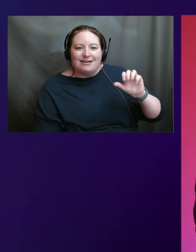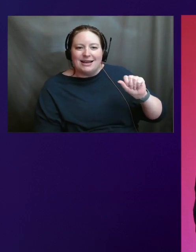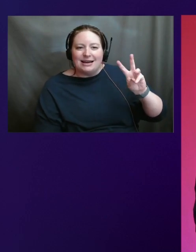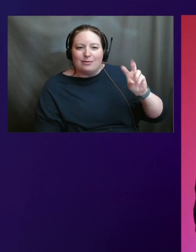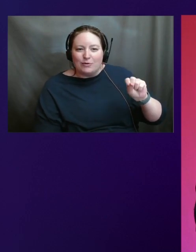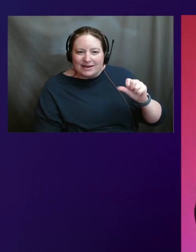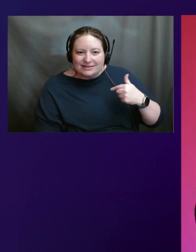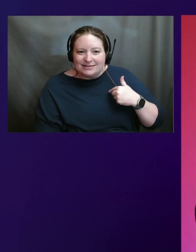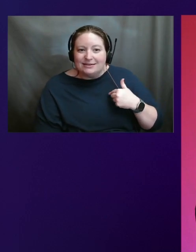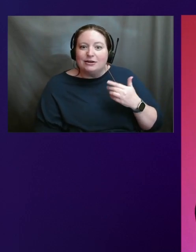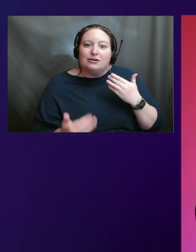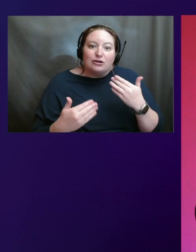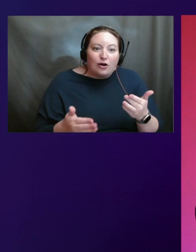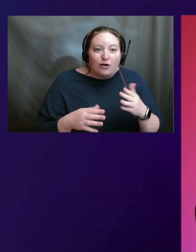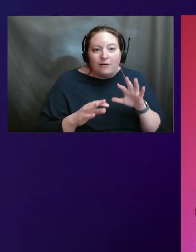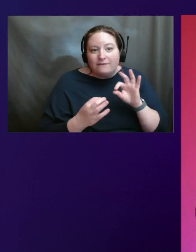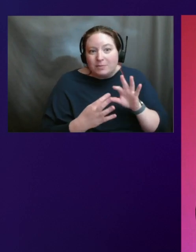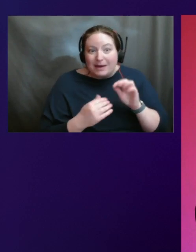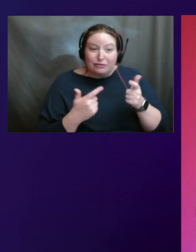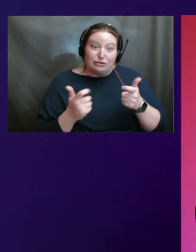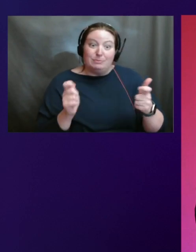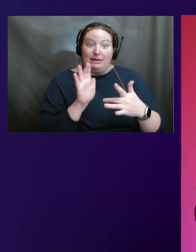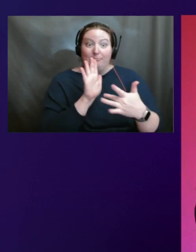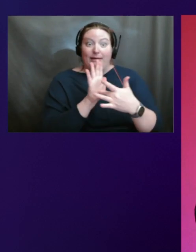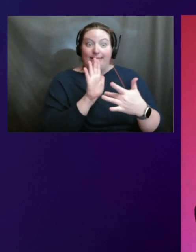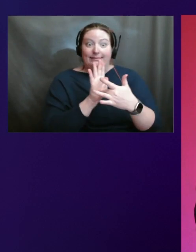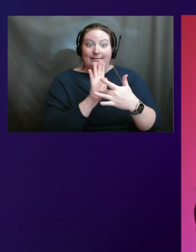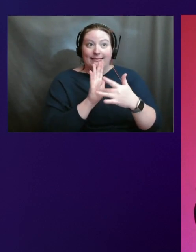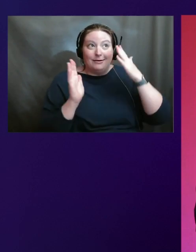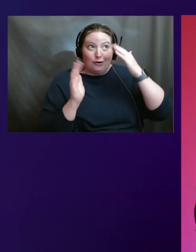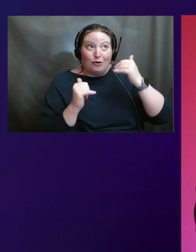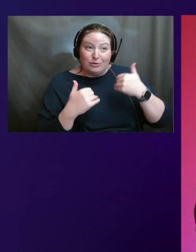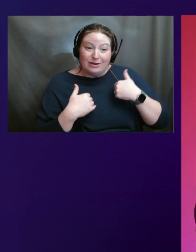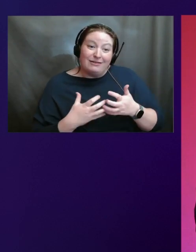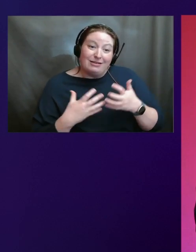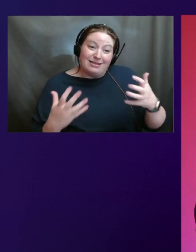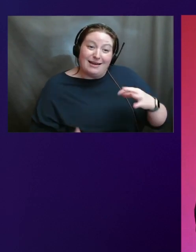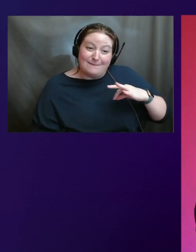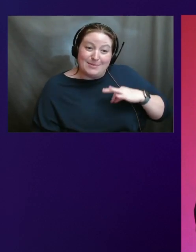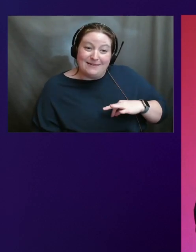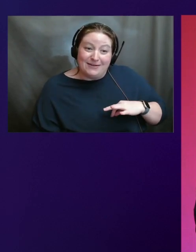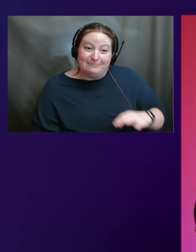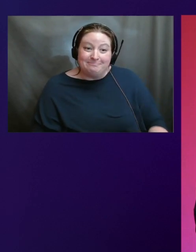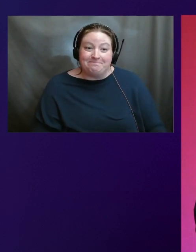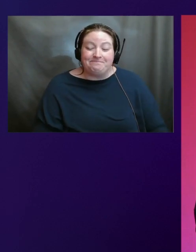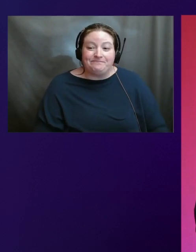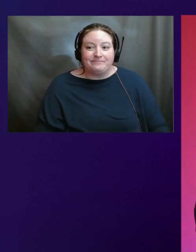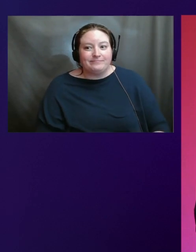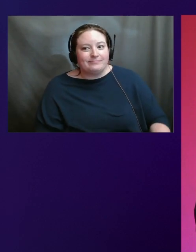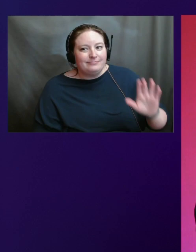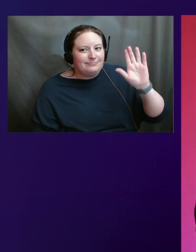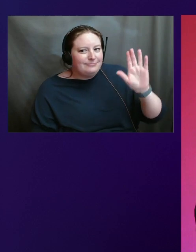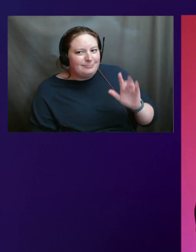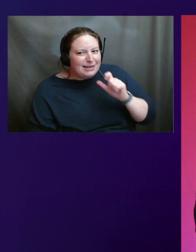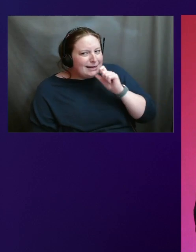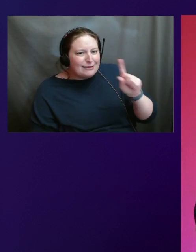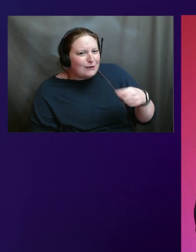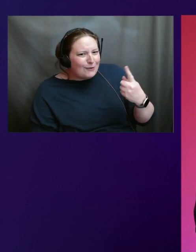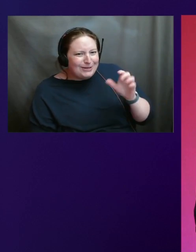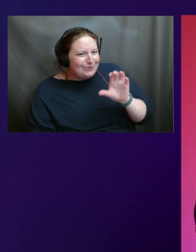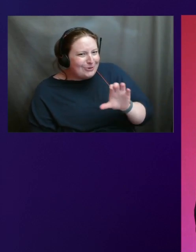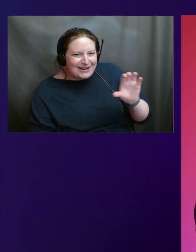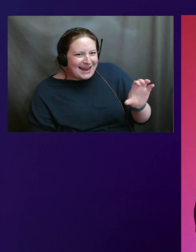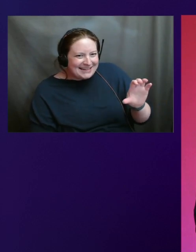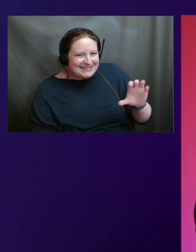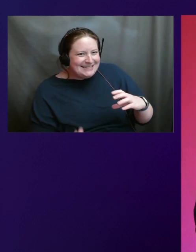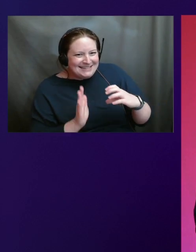button. Try it out. We hope you get as much benefit as we do out of it. Awesome. And this isn't the only Code Catalyst segment we're doing today. You're going to be hearing a